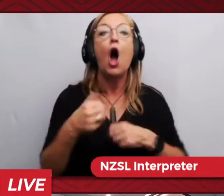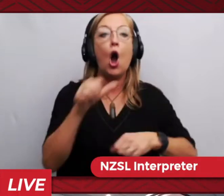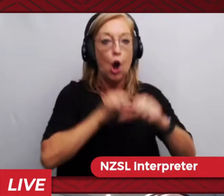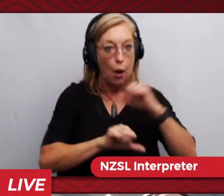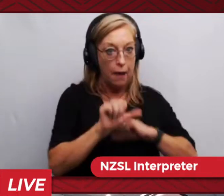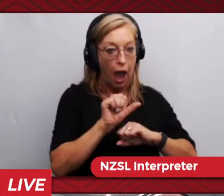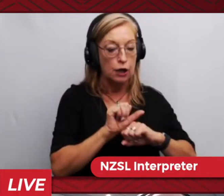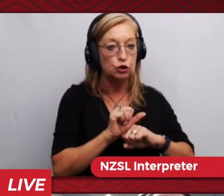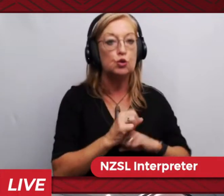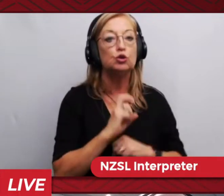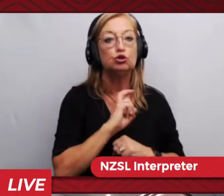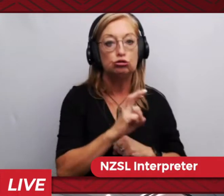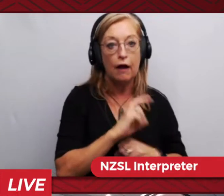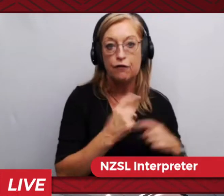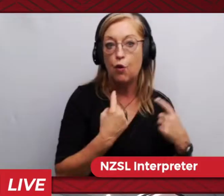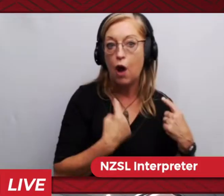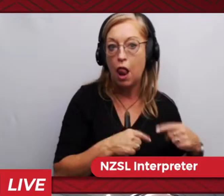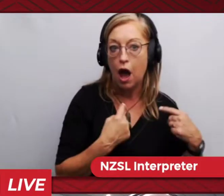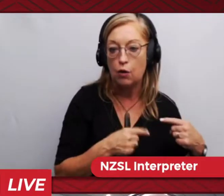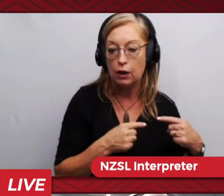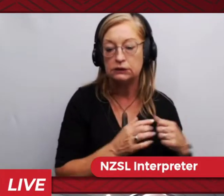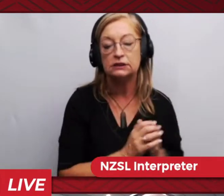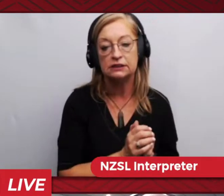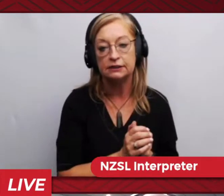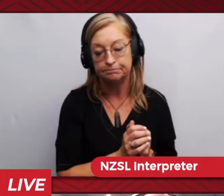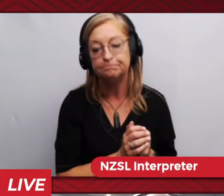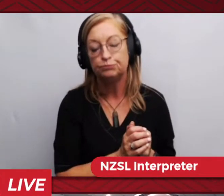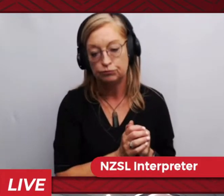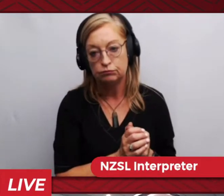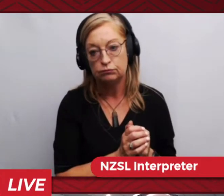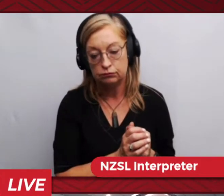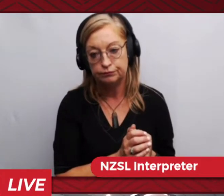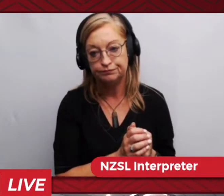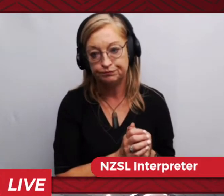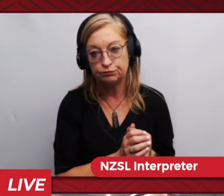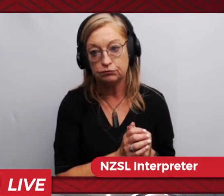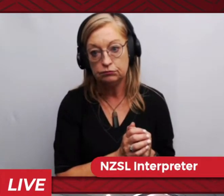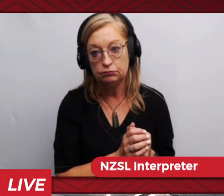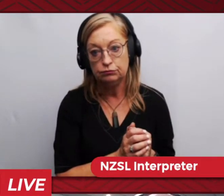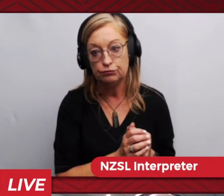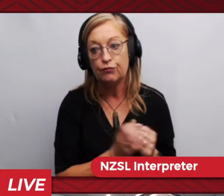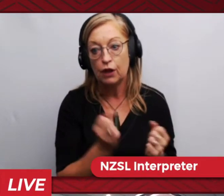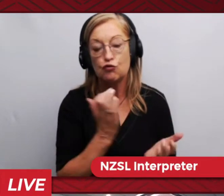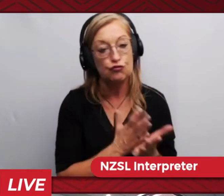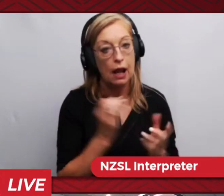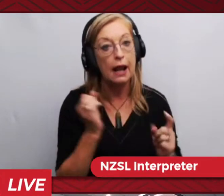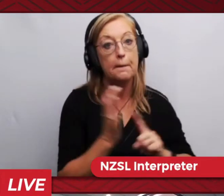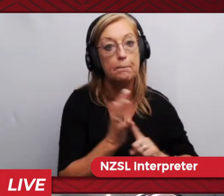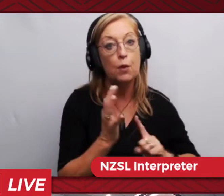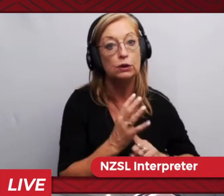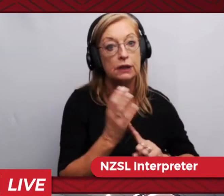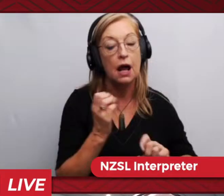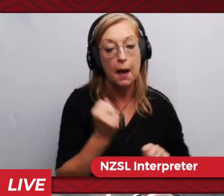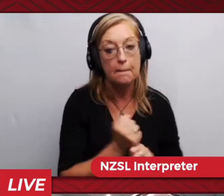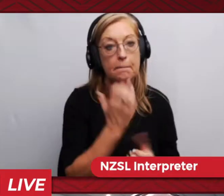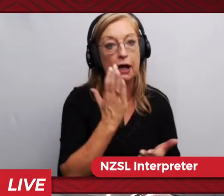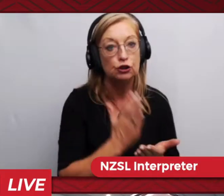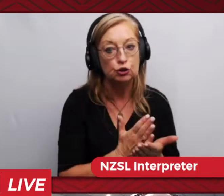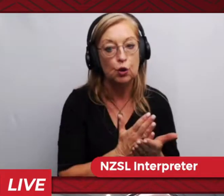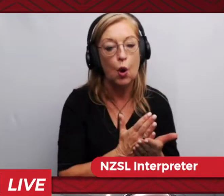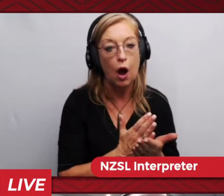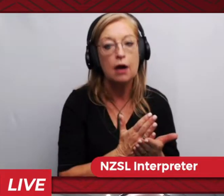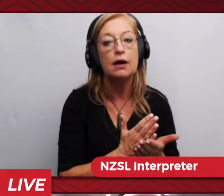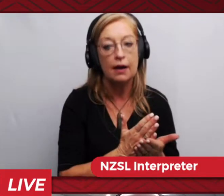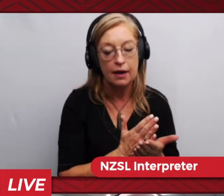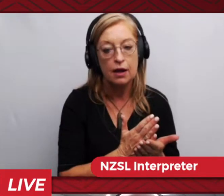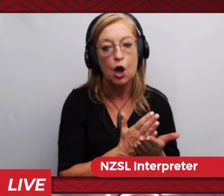If you're considering travel allowances as well, then it would be important to make sure that you set the expectation that